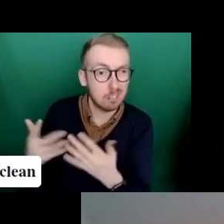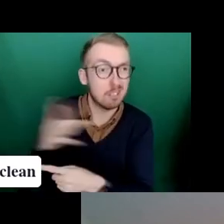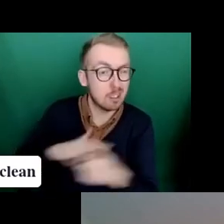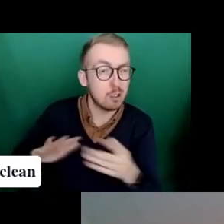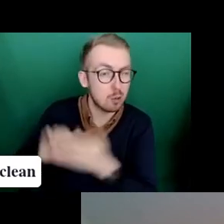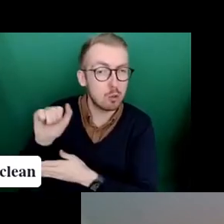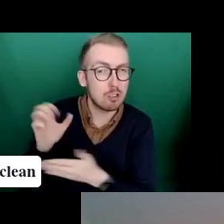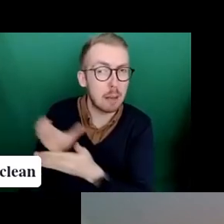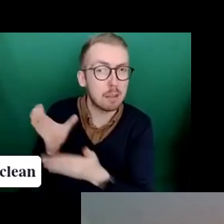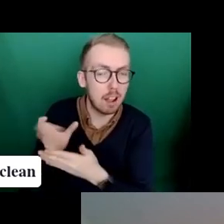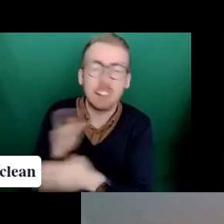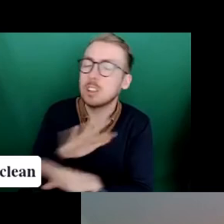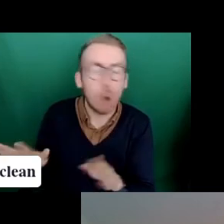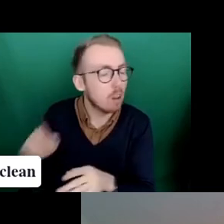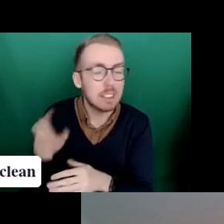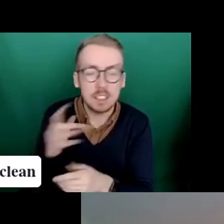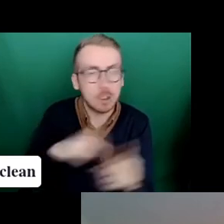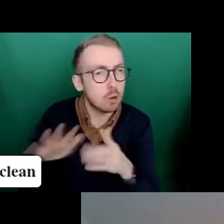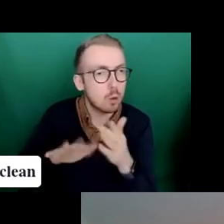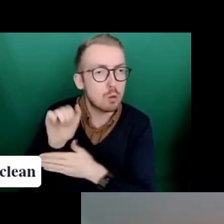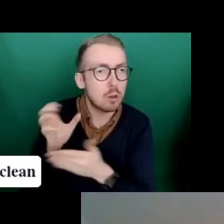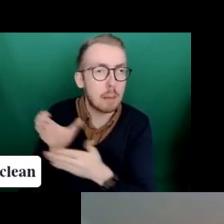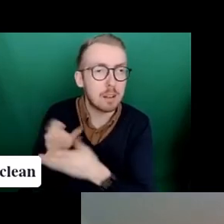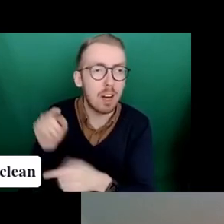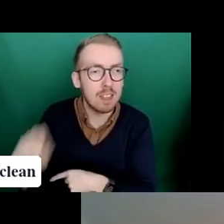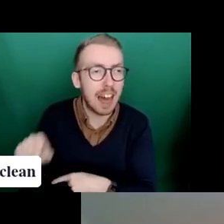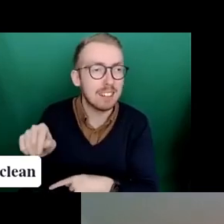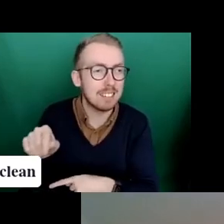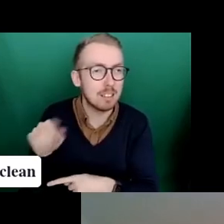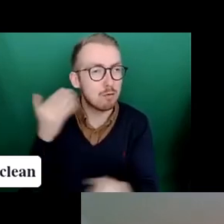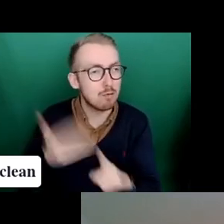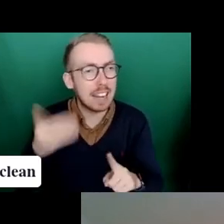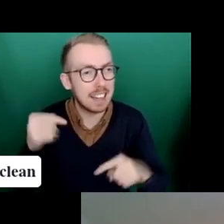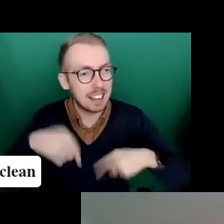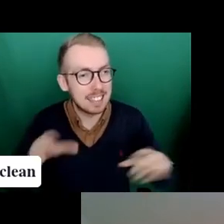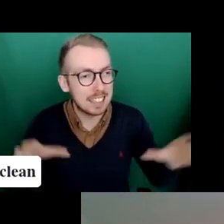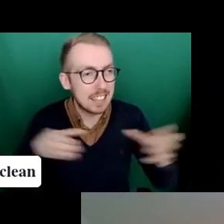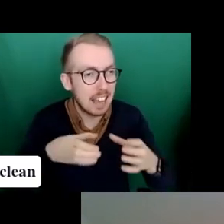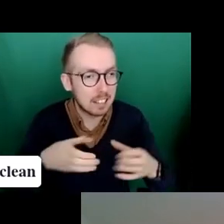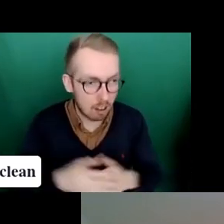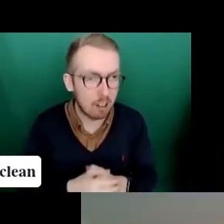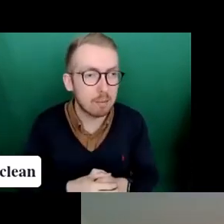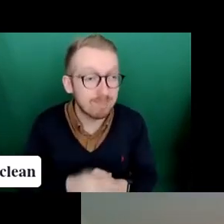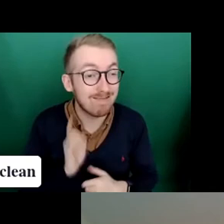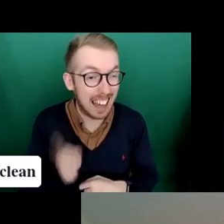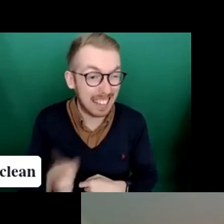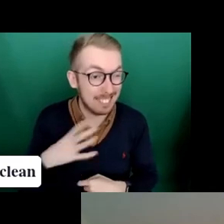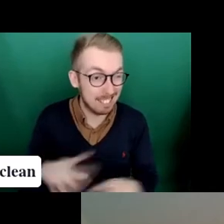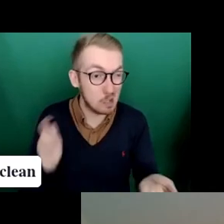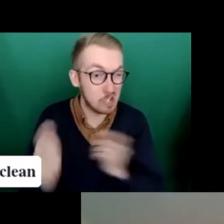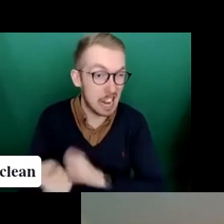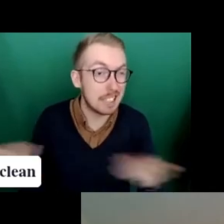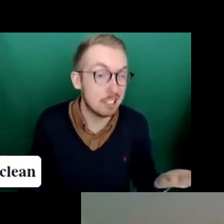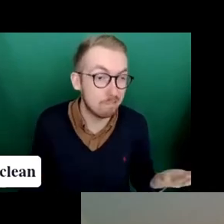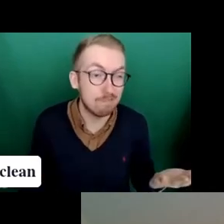the social and cultural capital that's necessarily recognized in the sector. And I think that's what has to change. So that, you know, the